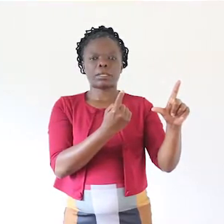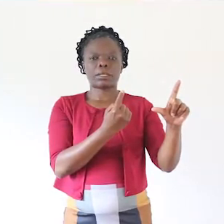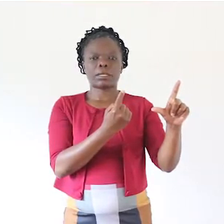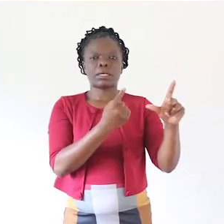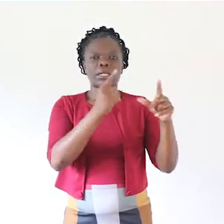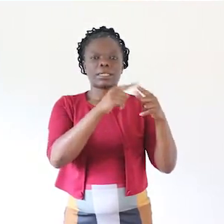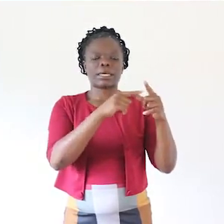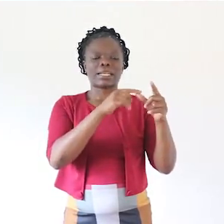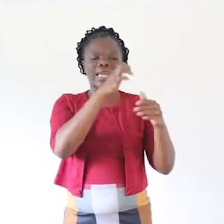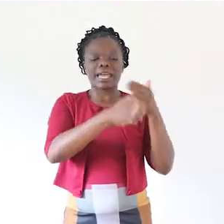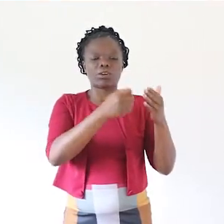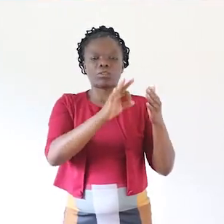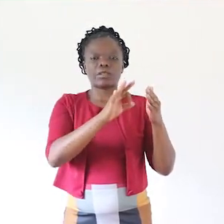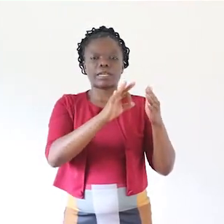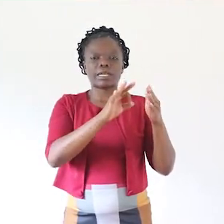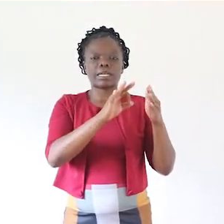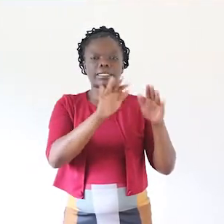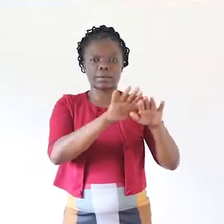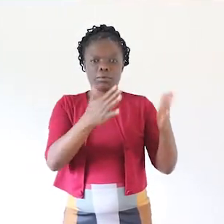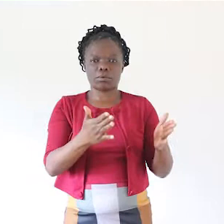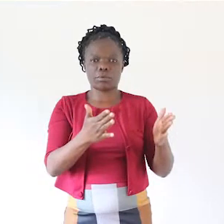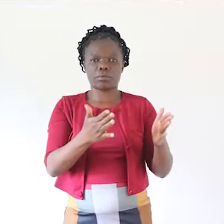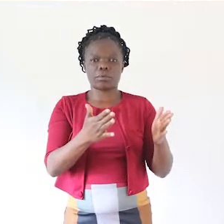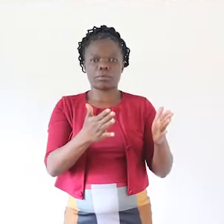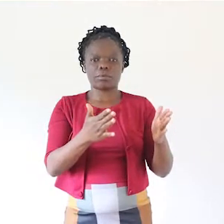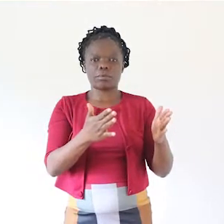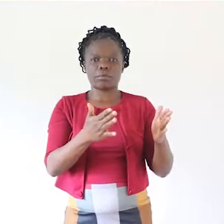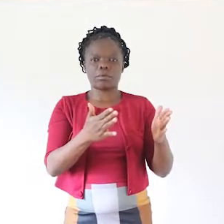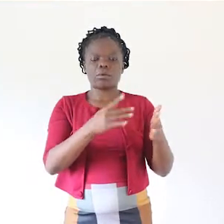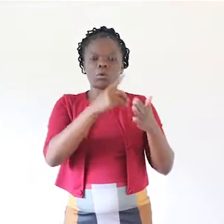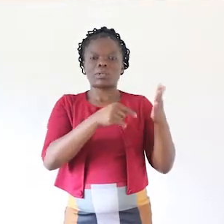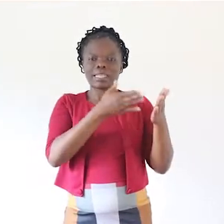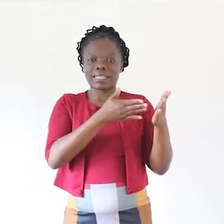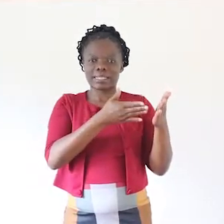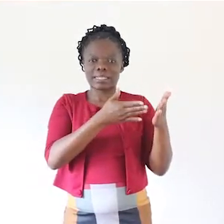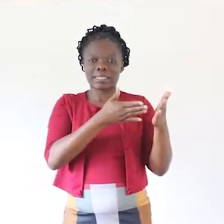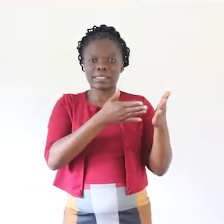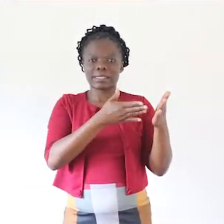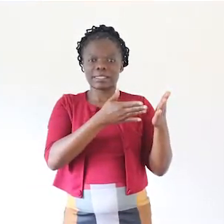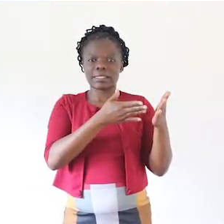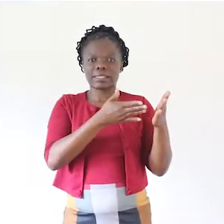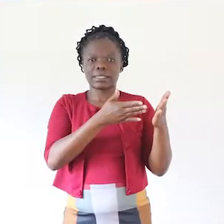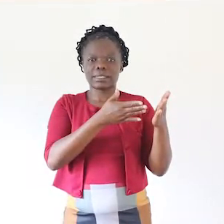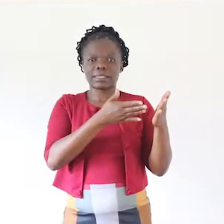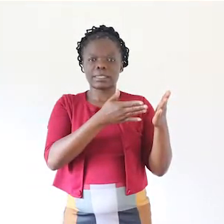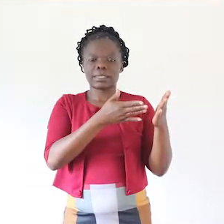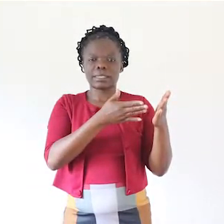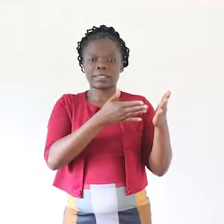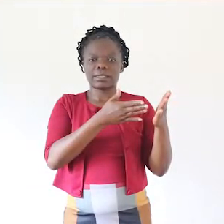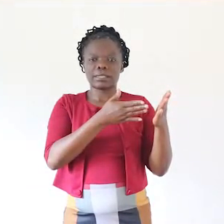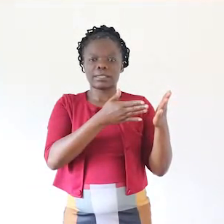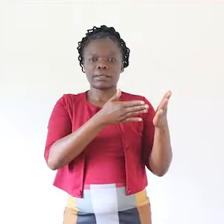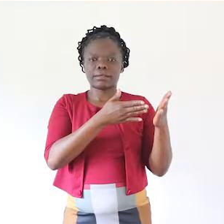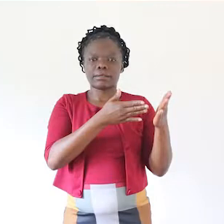until we reach the edge of the table. Here, what is this? A basin. And what do we use it for?